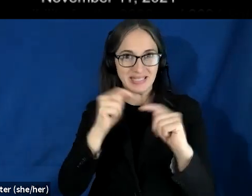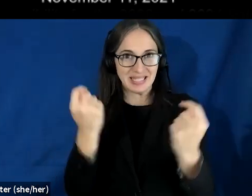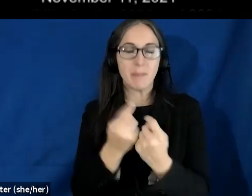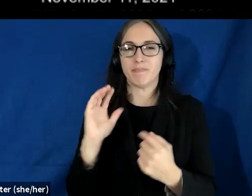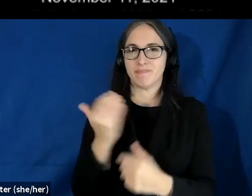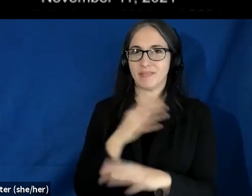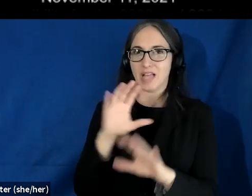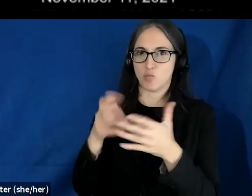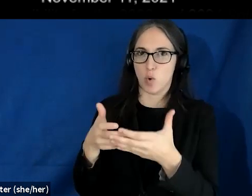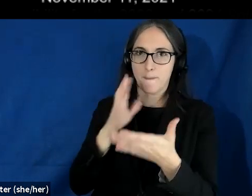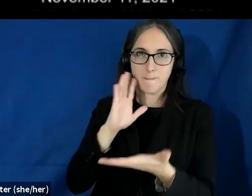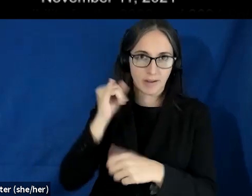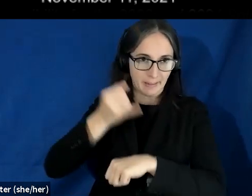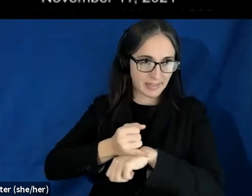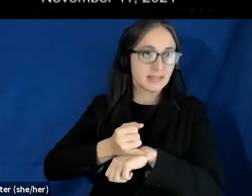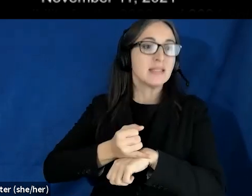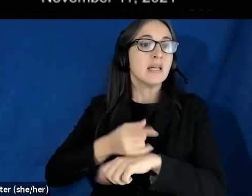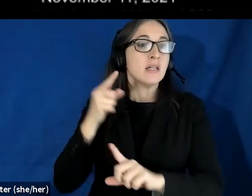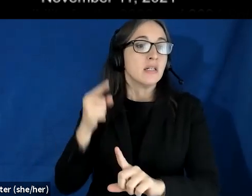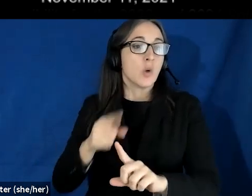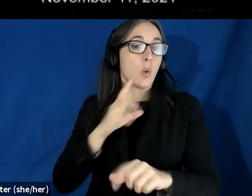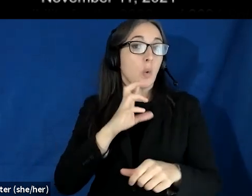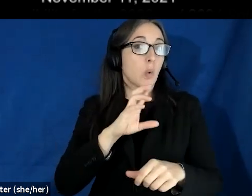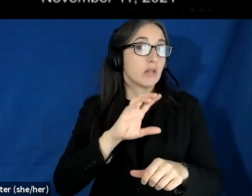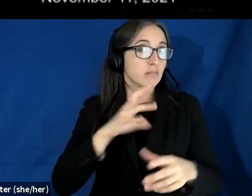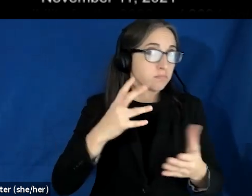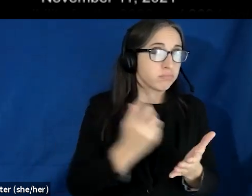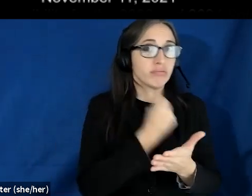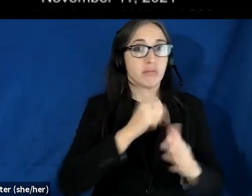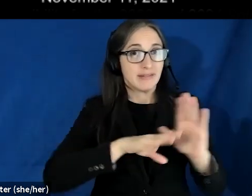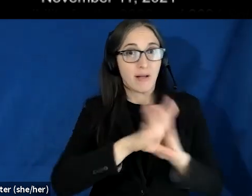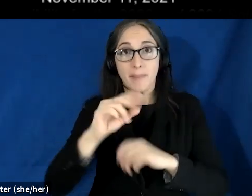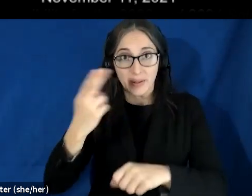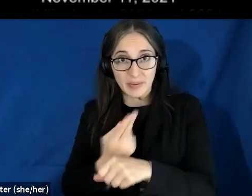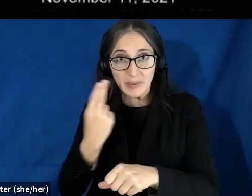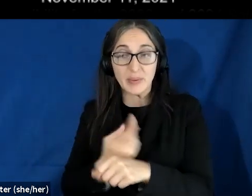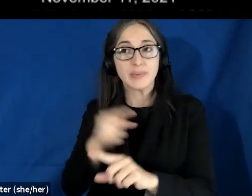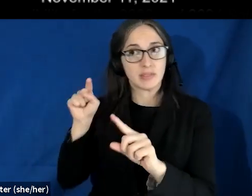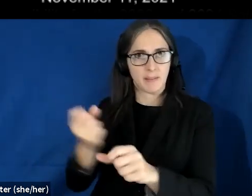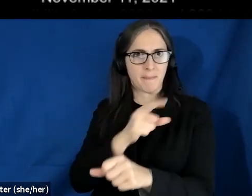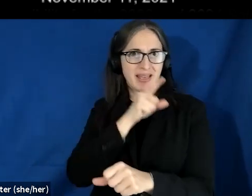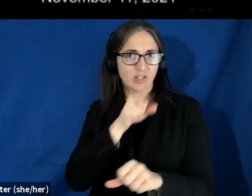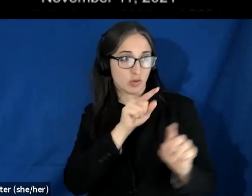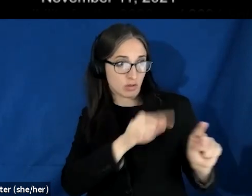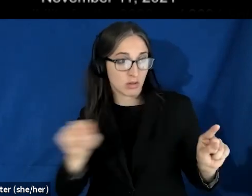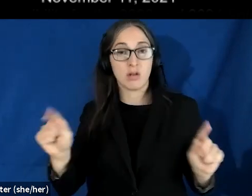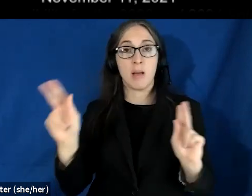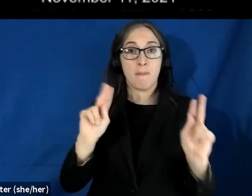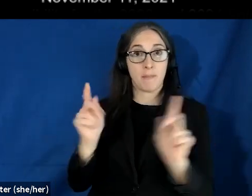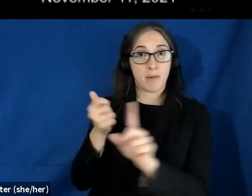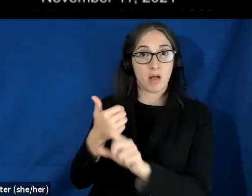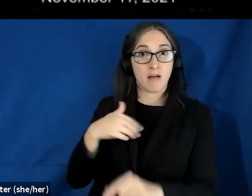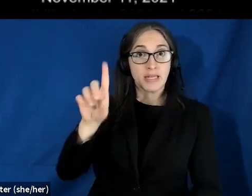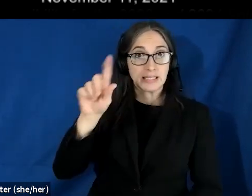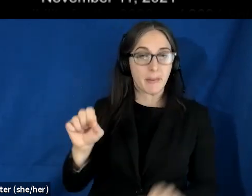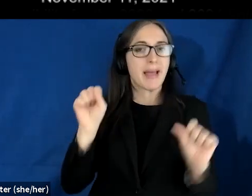IT that we procure, develop, and use at the University of Washington is accessible to people with disabilities, including